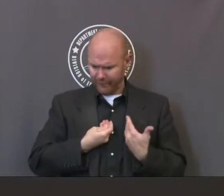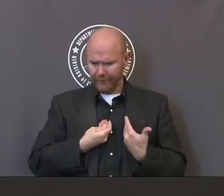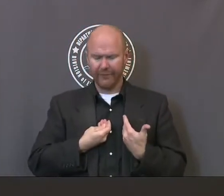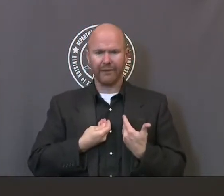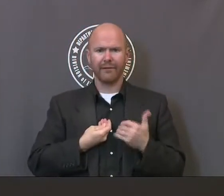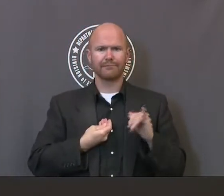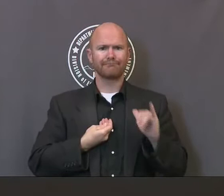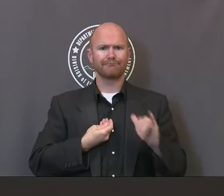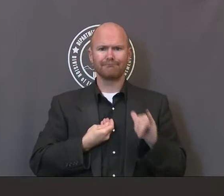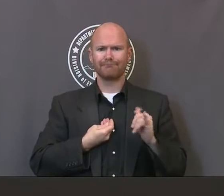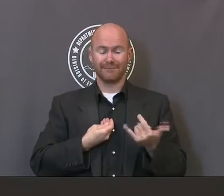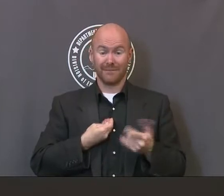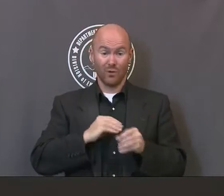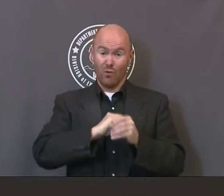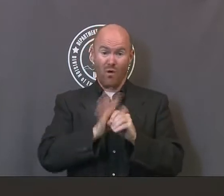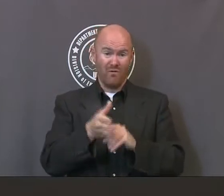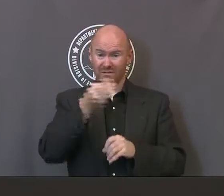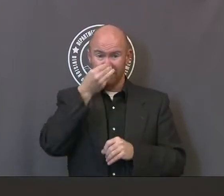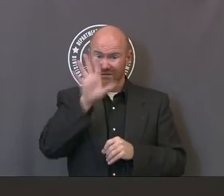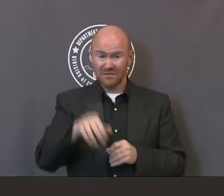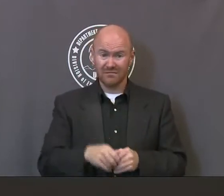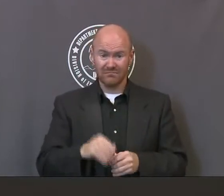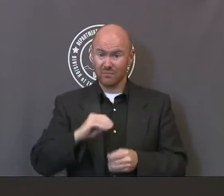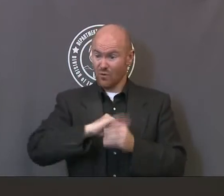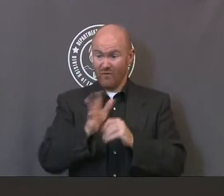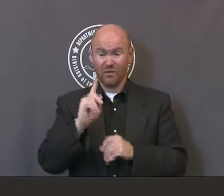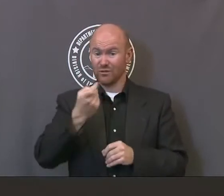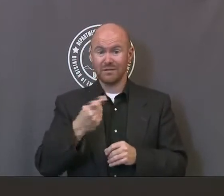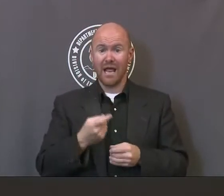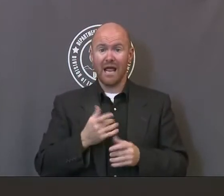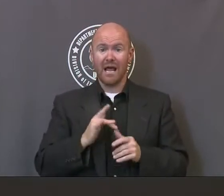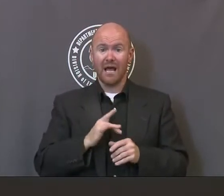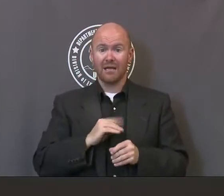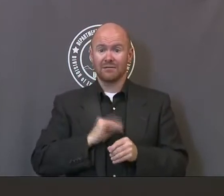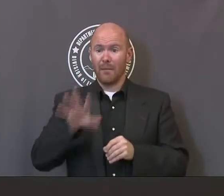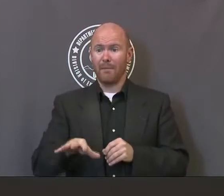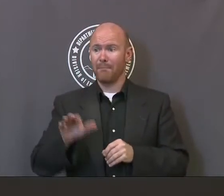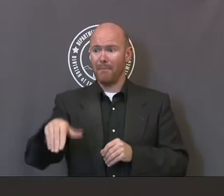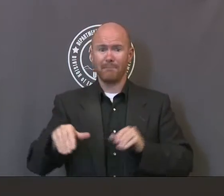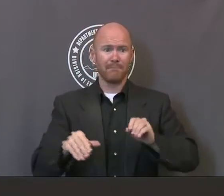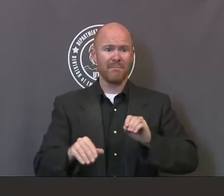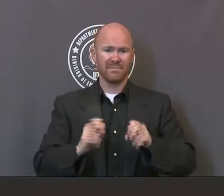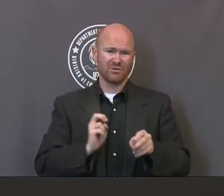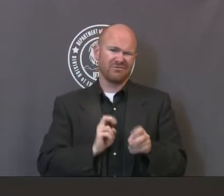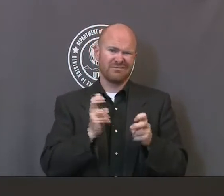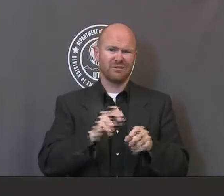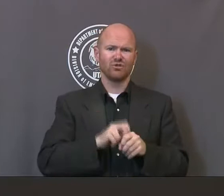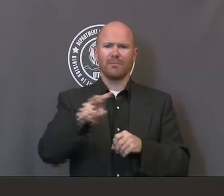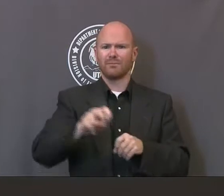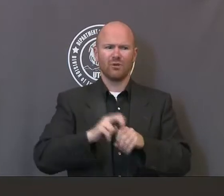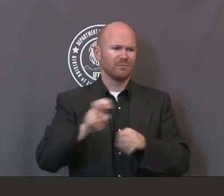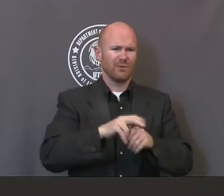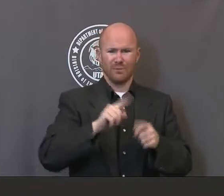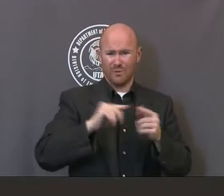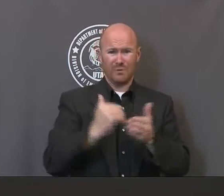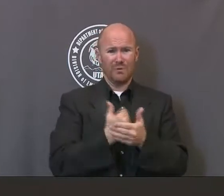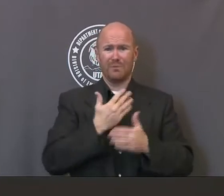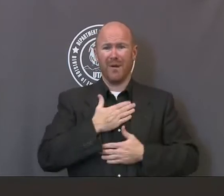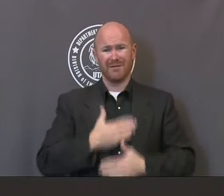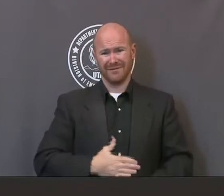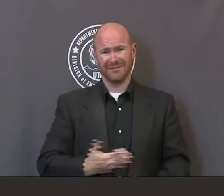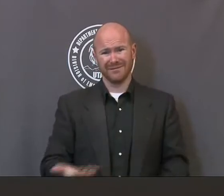virus doesn't care how much we love to be around each other and how much fun we want to have. This is why, under the new system we're announcing